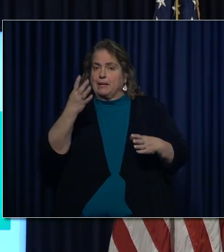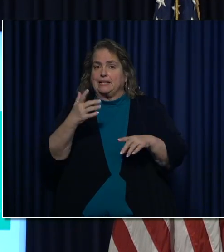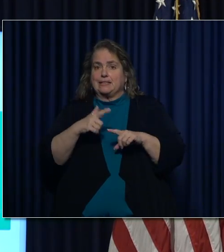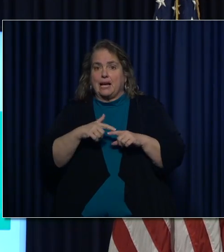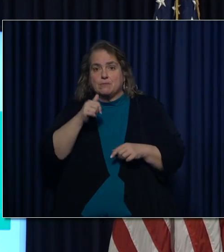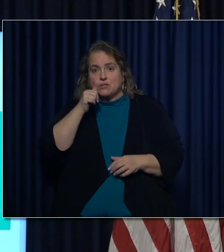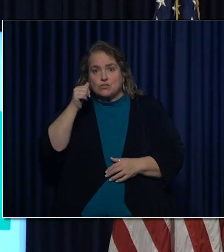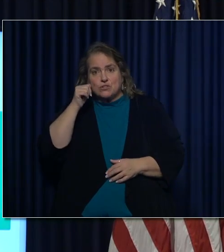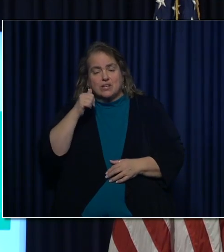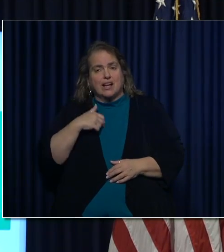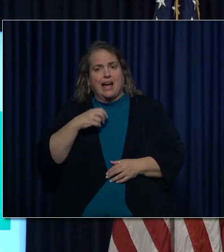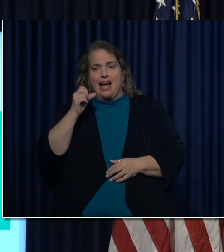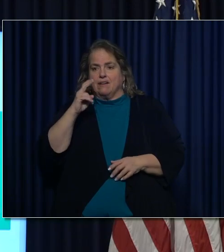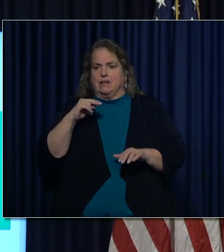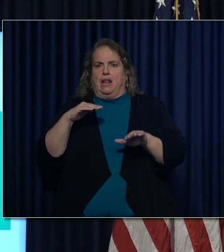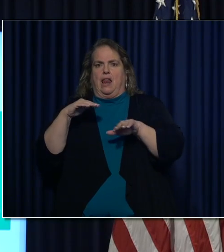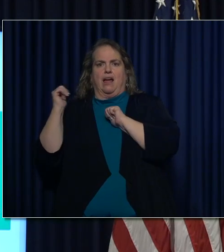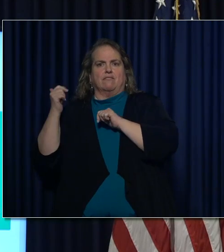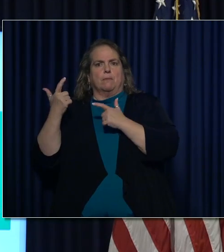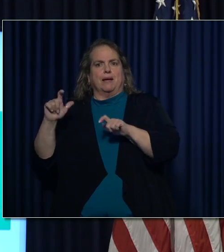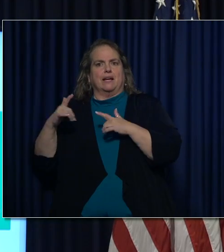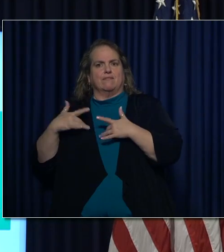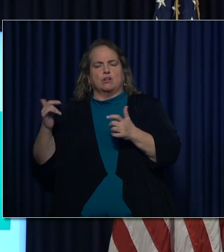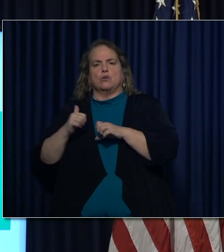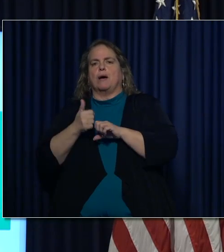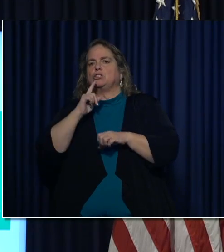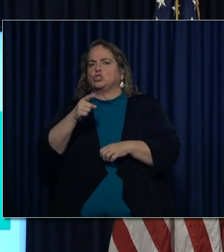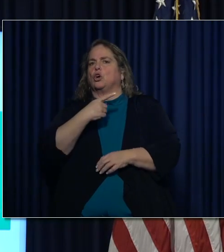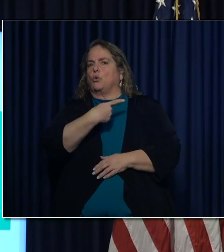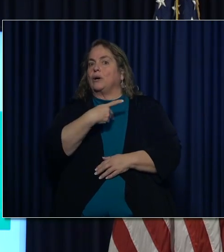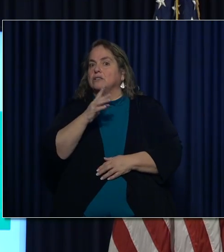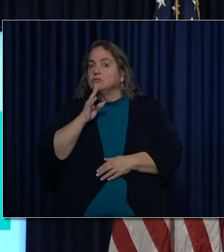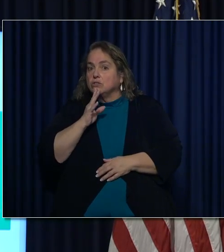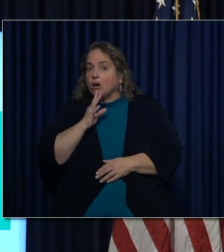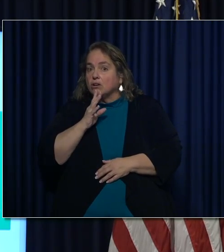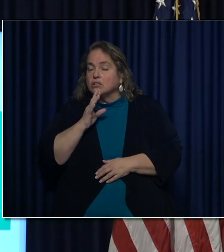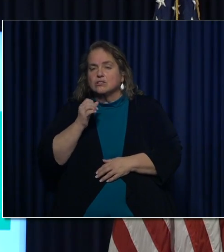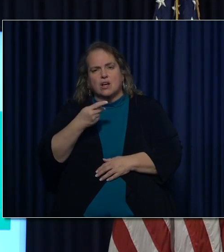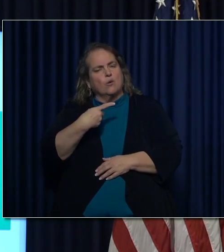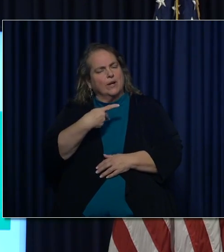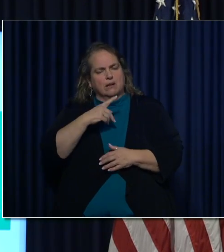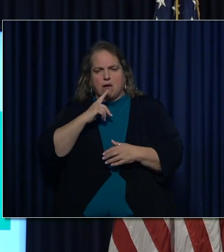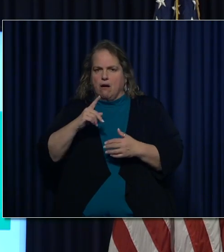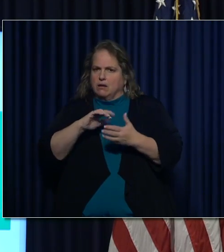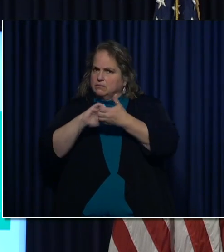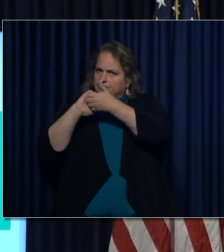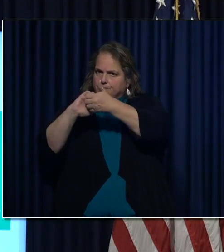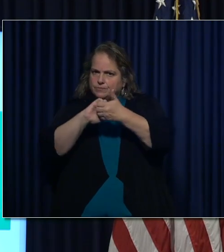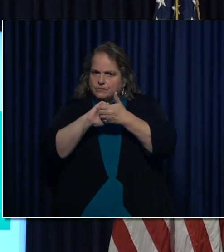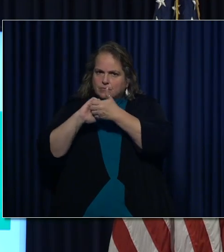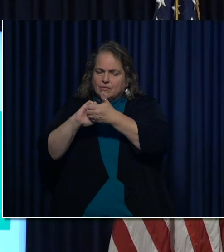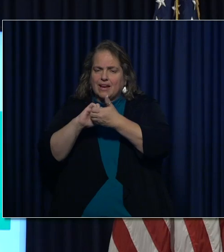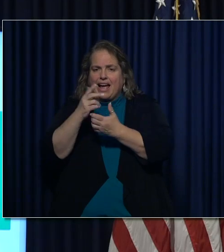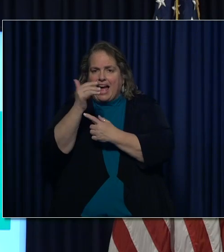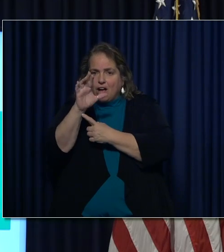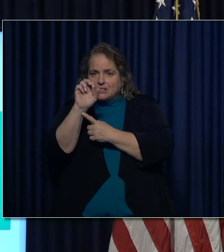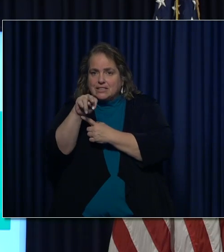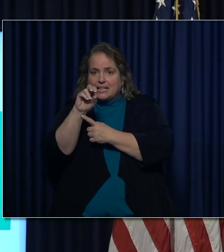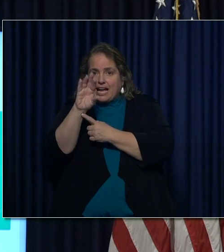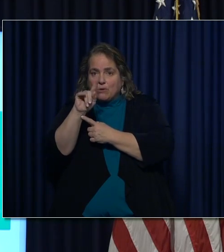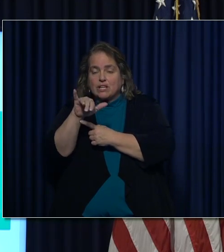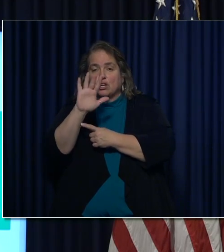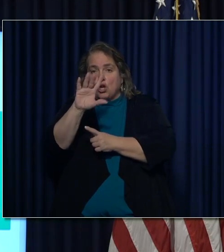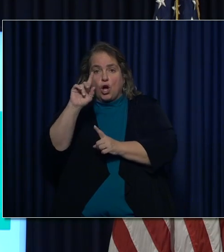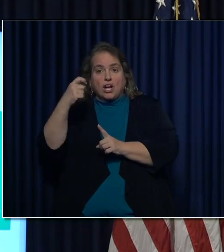ducked out of a big event to make sure that we talked at that moment. The people of Harrison County ought to know their governor and their